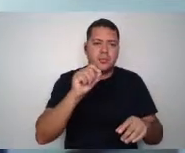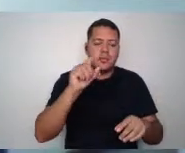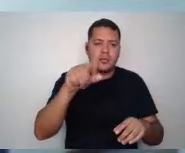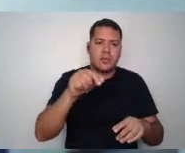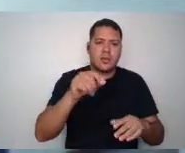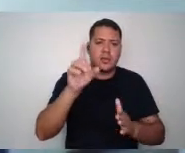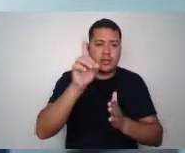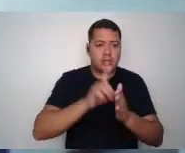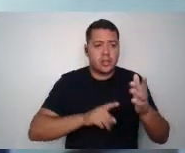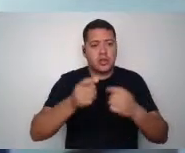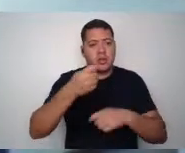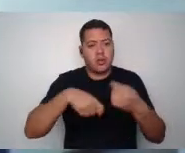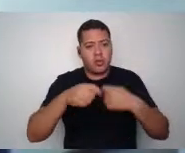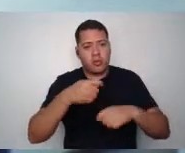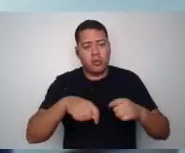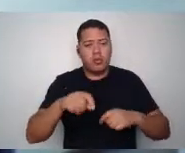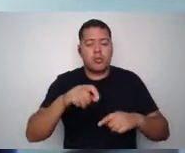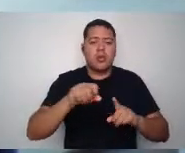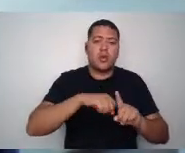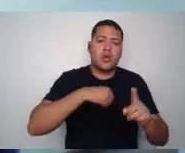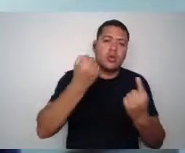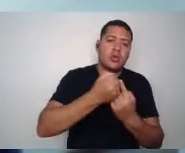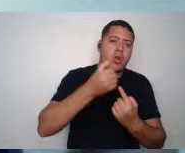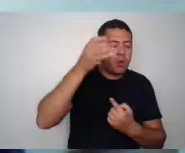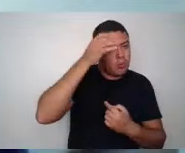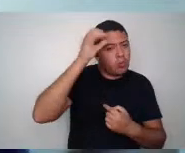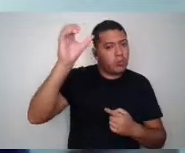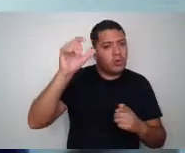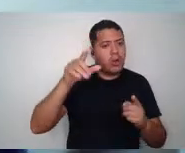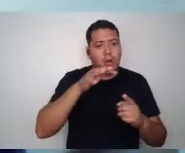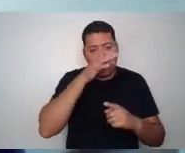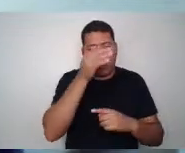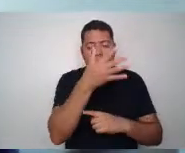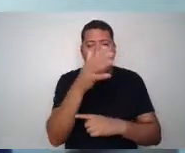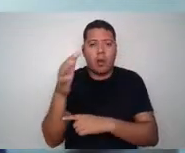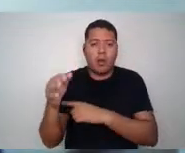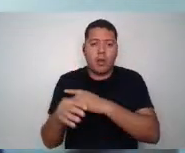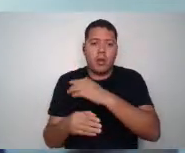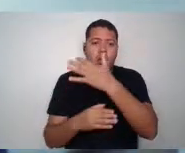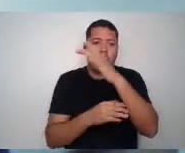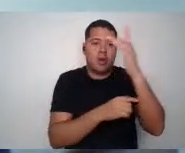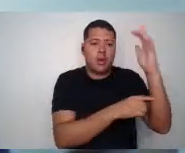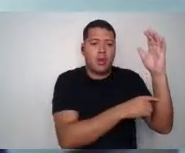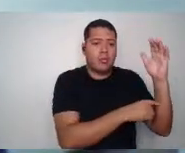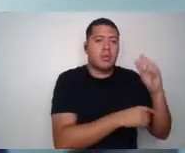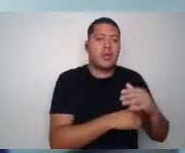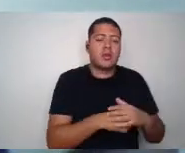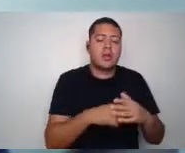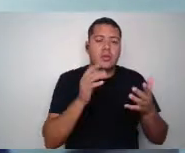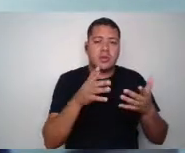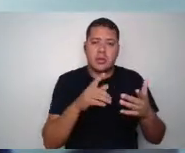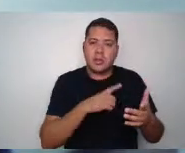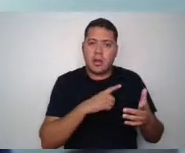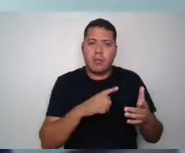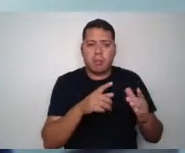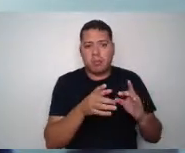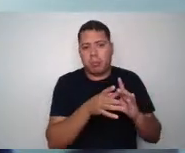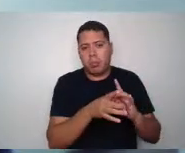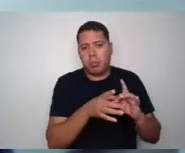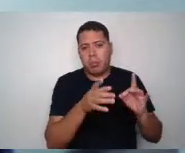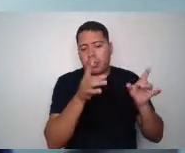they need this freedom in this cultural and economical rights, which